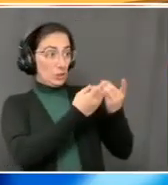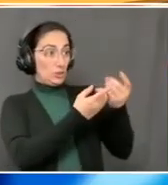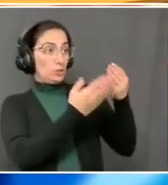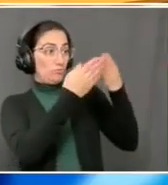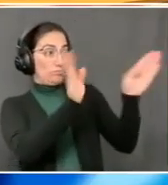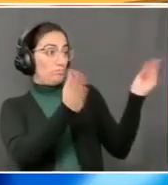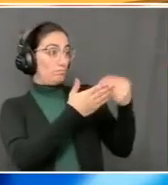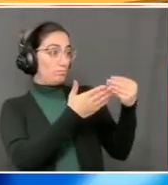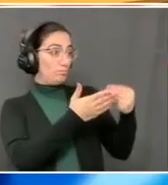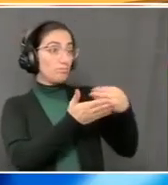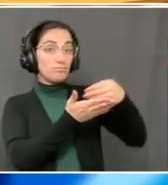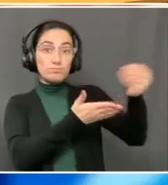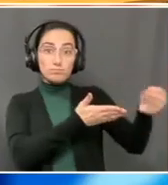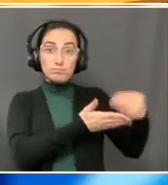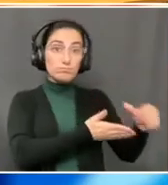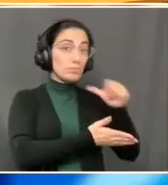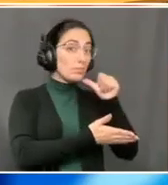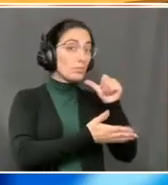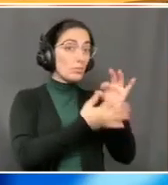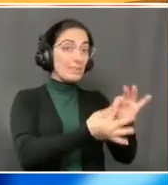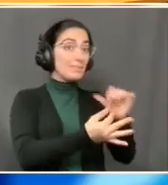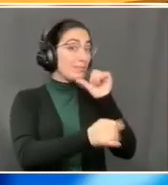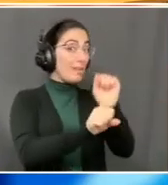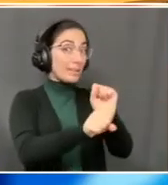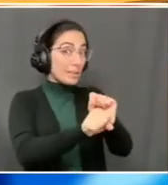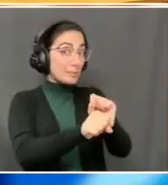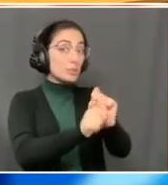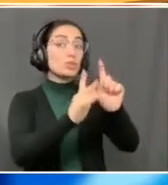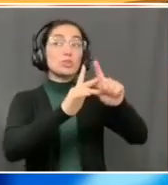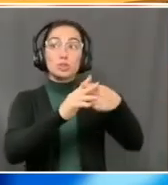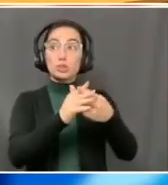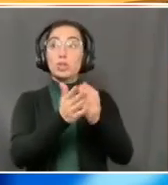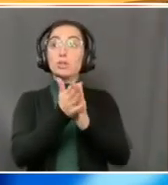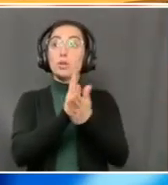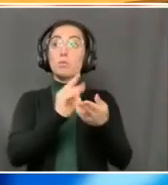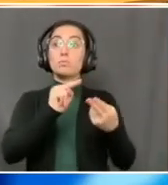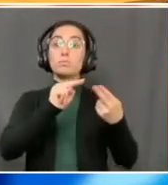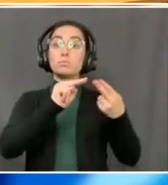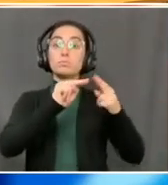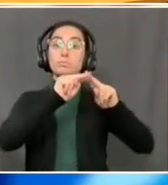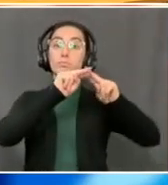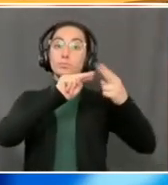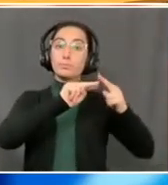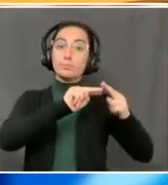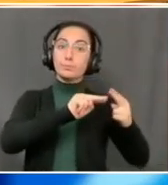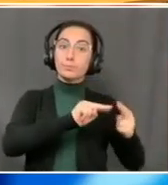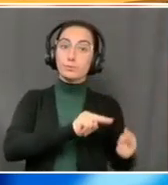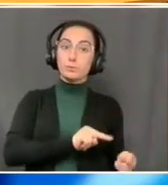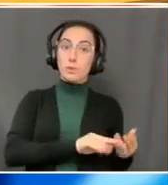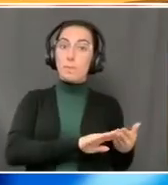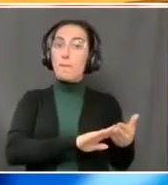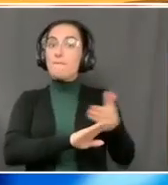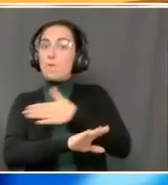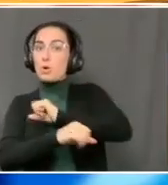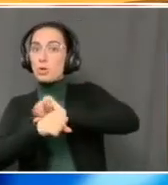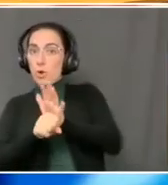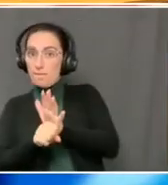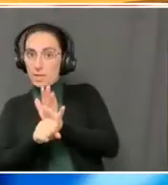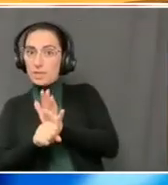was for non-labor started going back towards the pre-pandemic share.